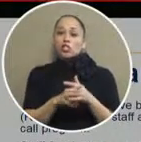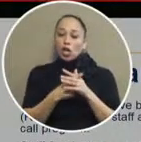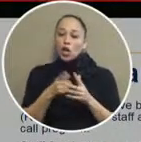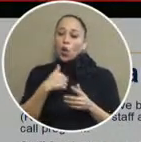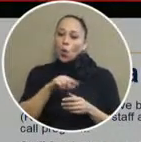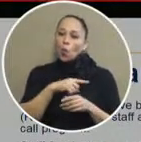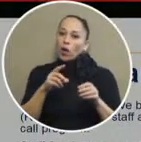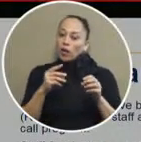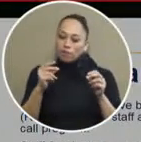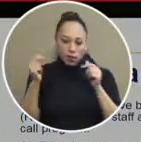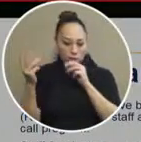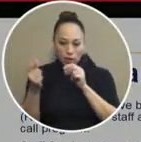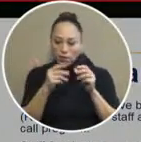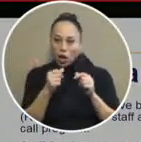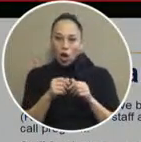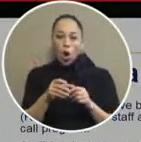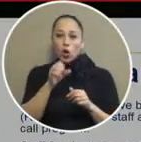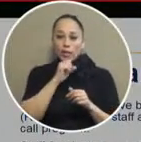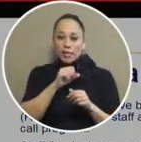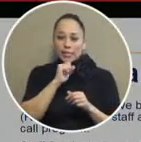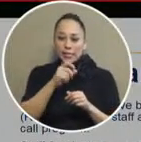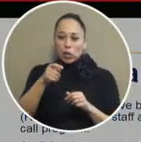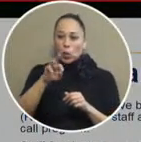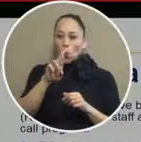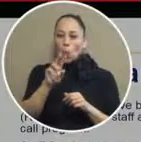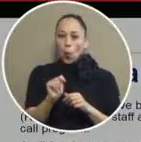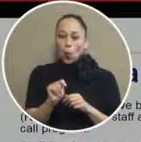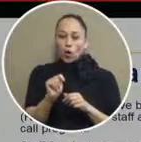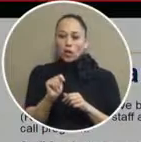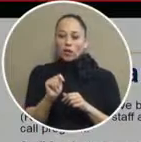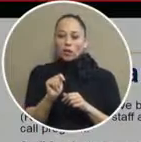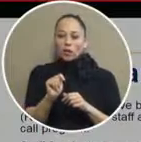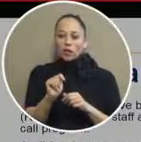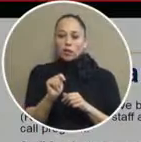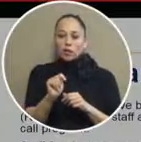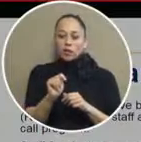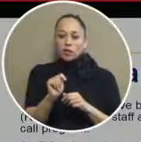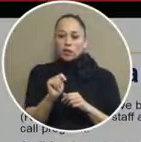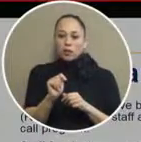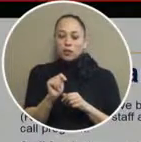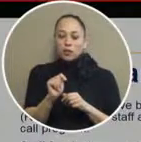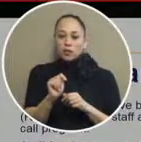we activated our senior corps staff, our